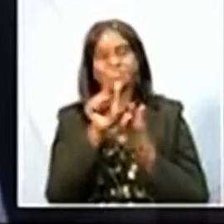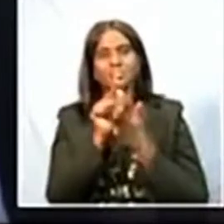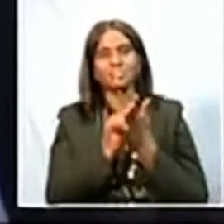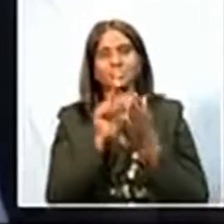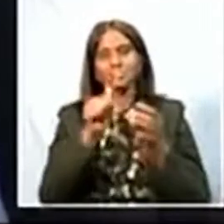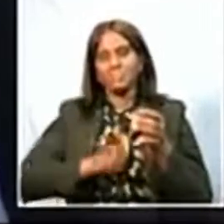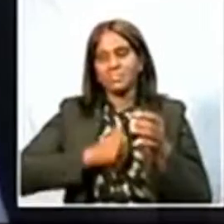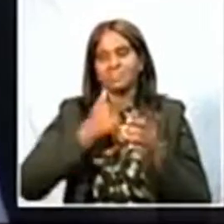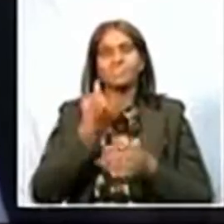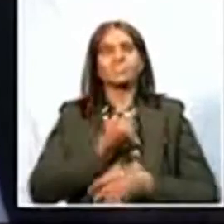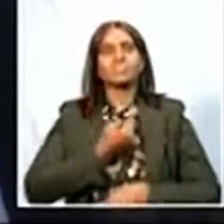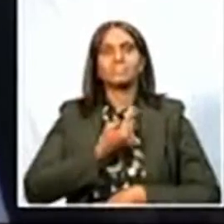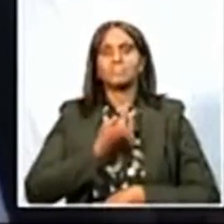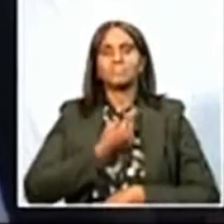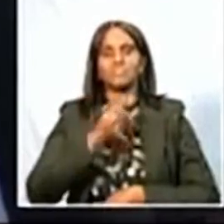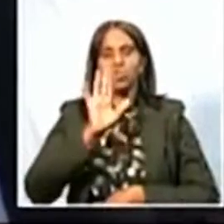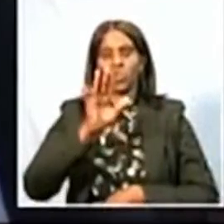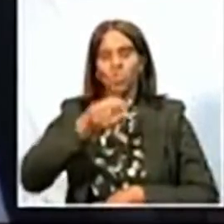your own way?